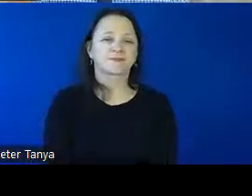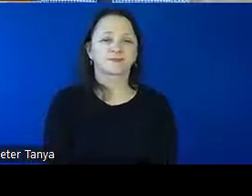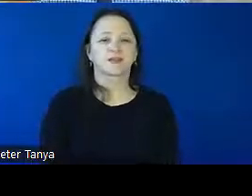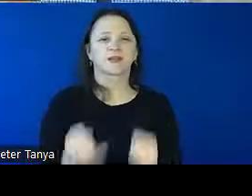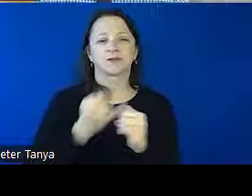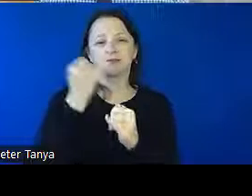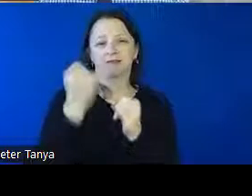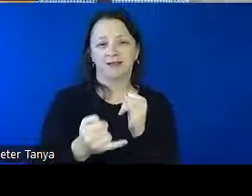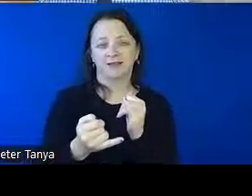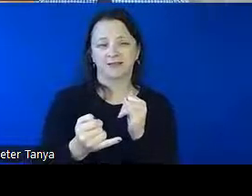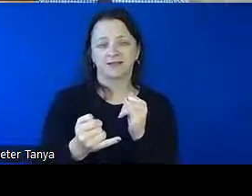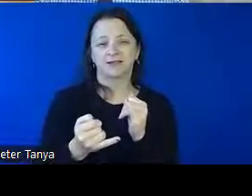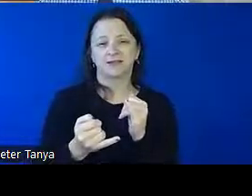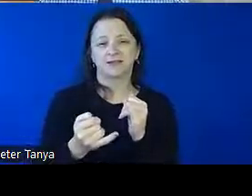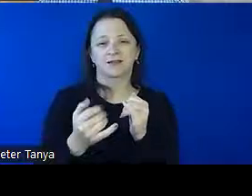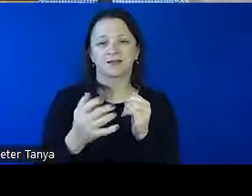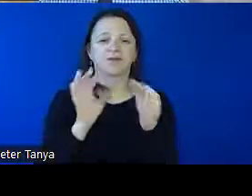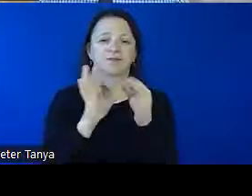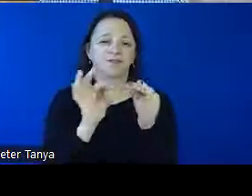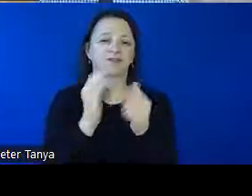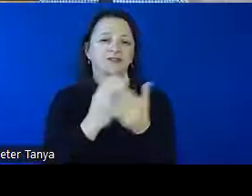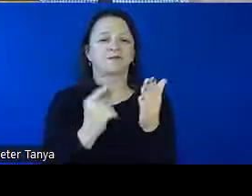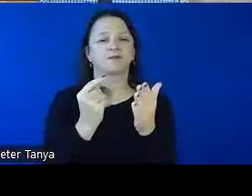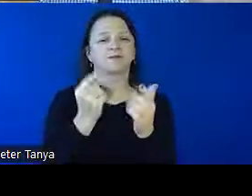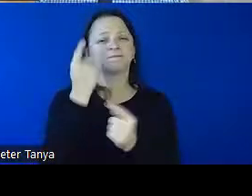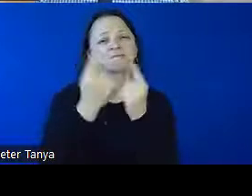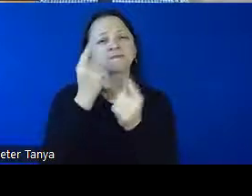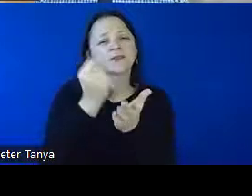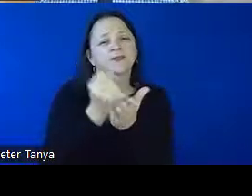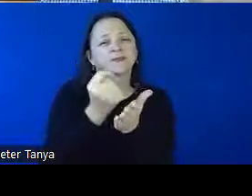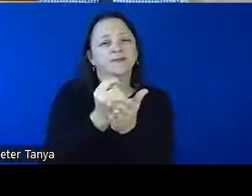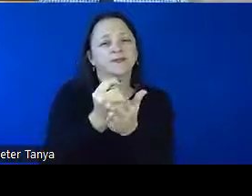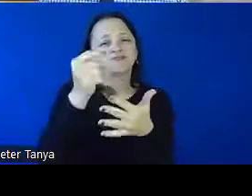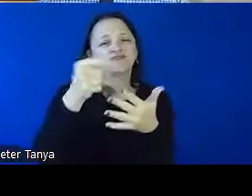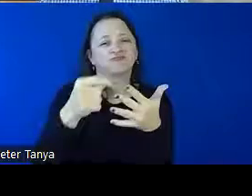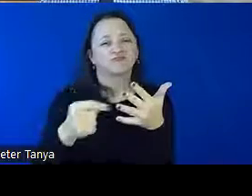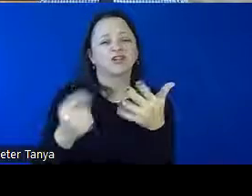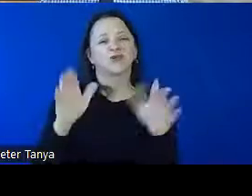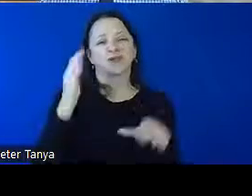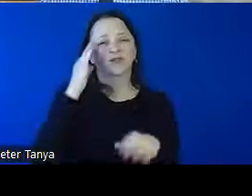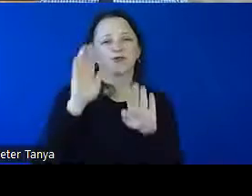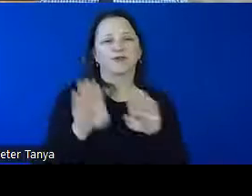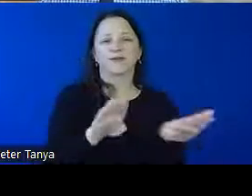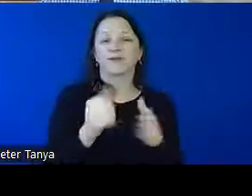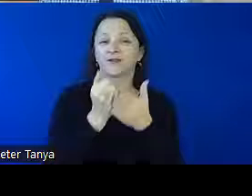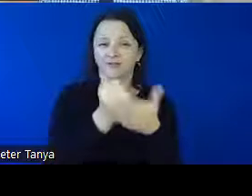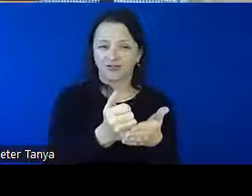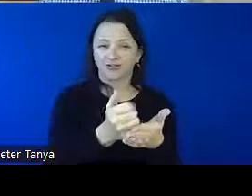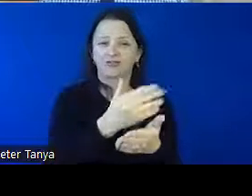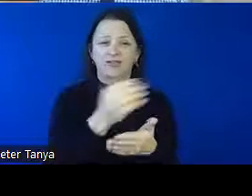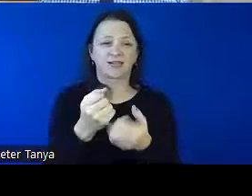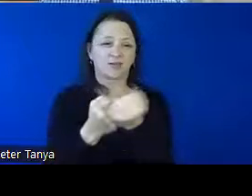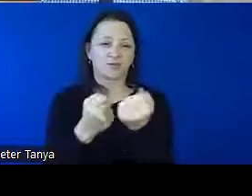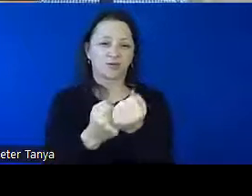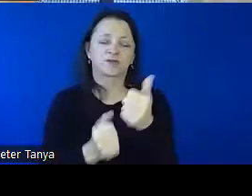Lastly, I think I would like to kind of go over just some treatment considerations. We already know that behavioral interventions and supports are probably the